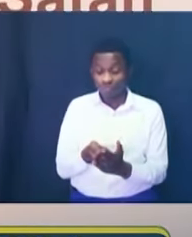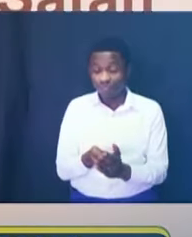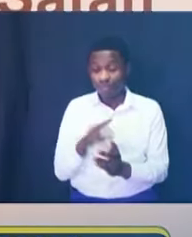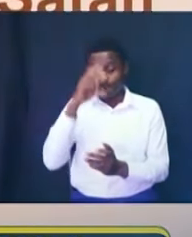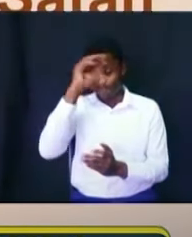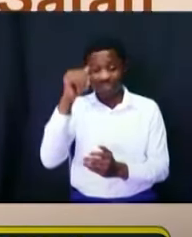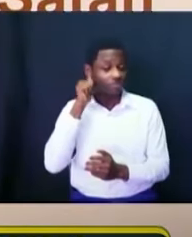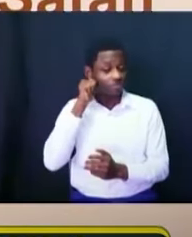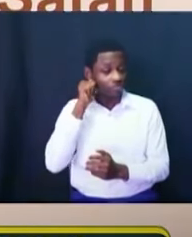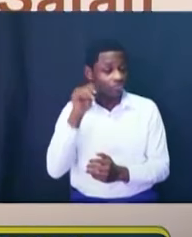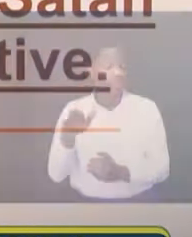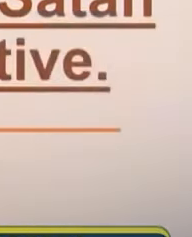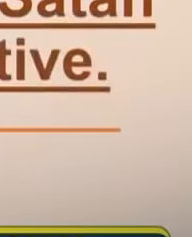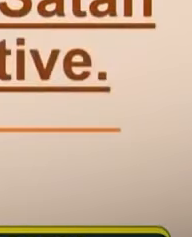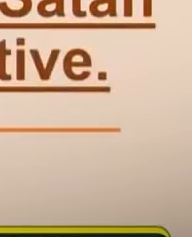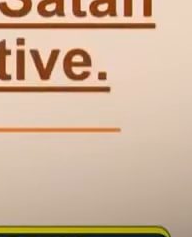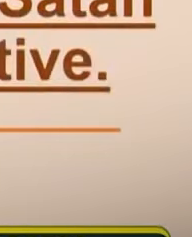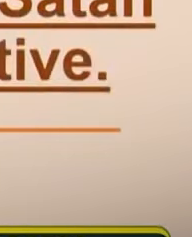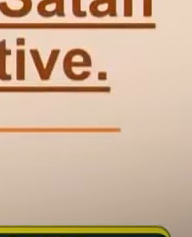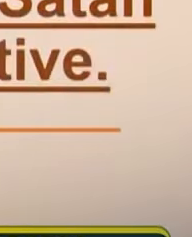himself has taken